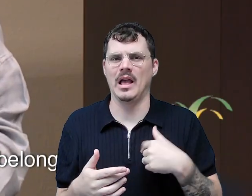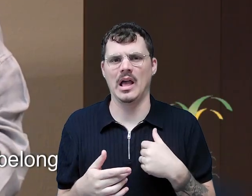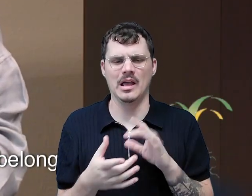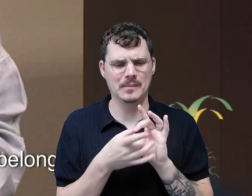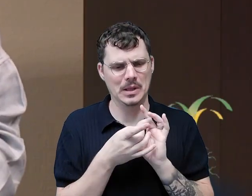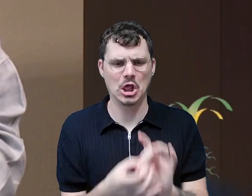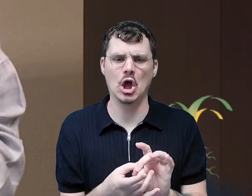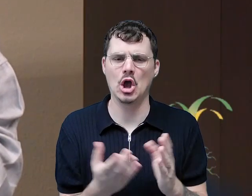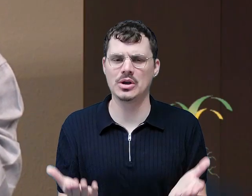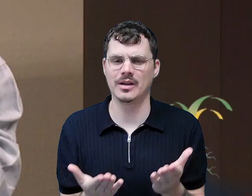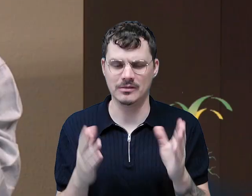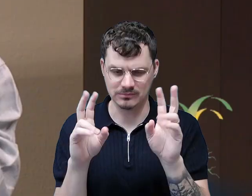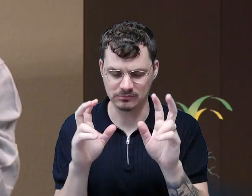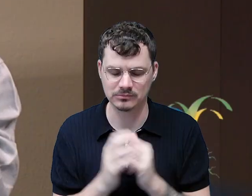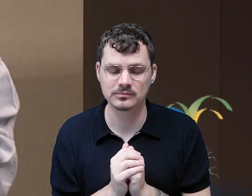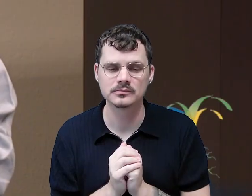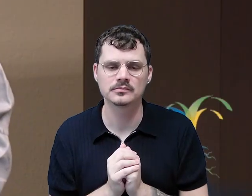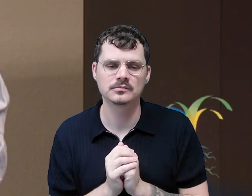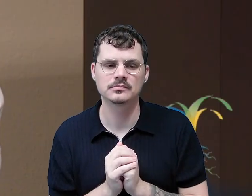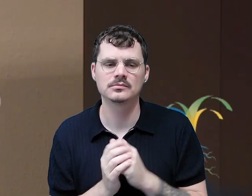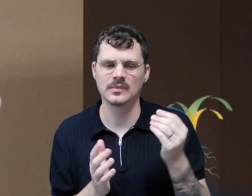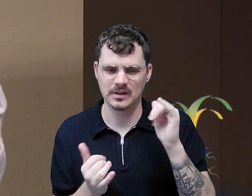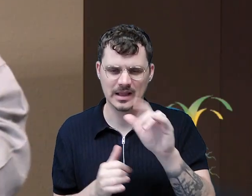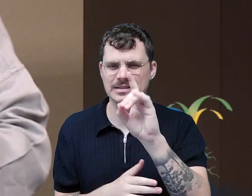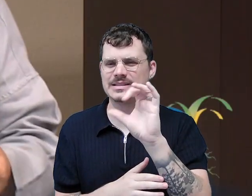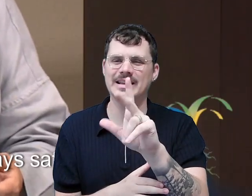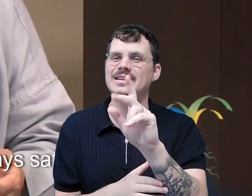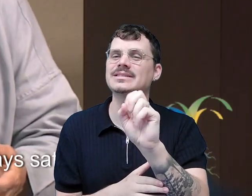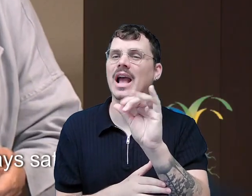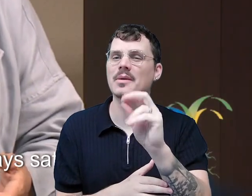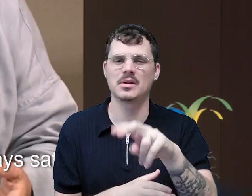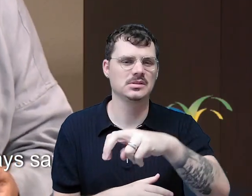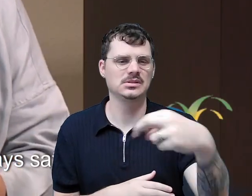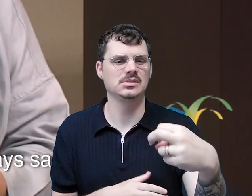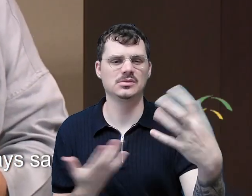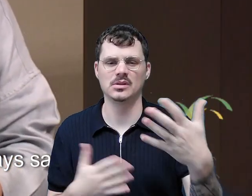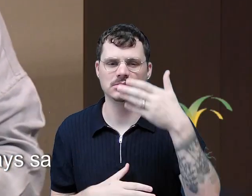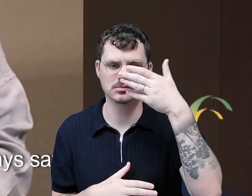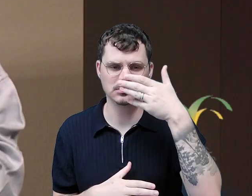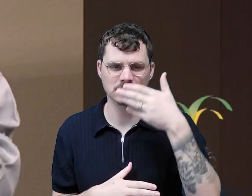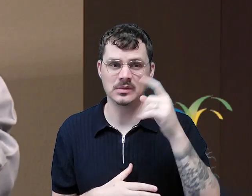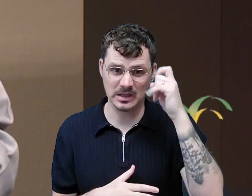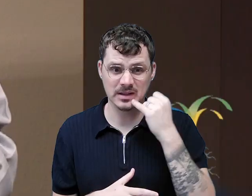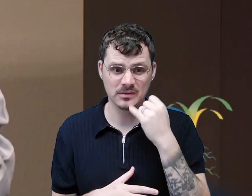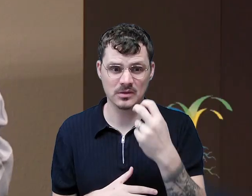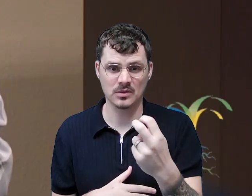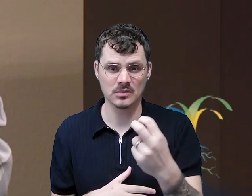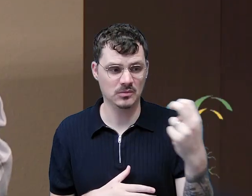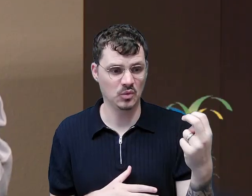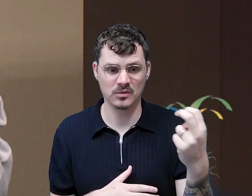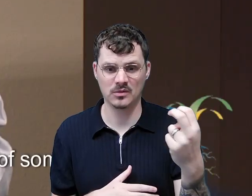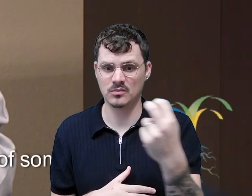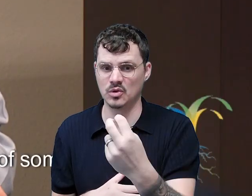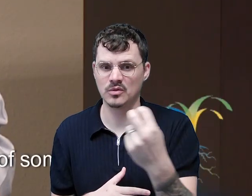prove that you belong there, right? Kind of a deal. And there's Dick Simons sitting where he always sat, because if he moved